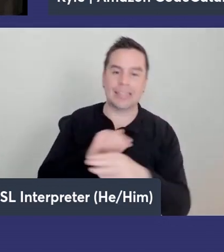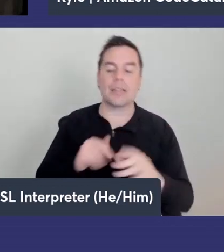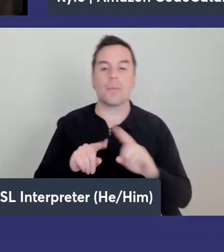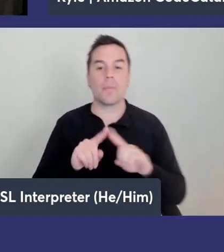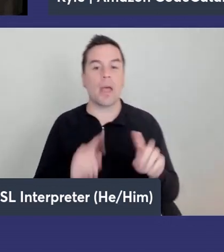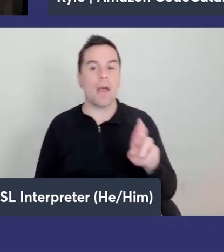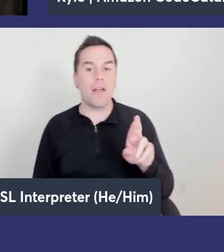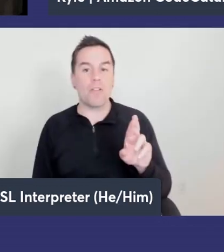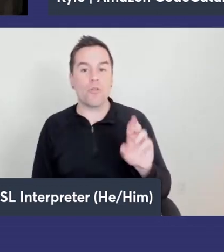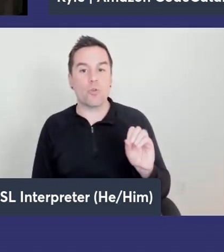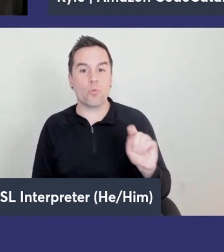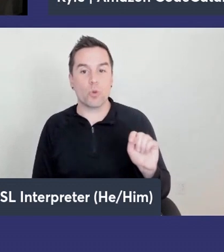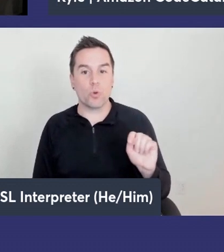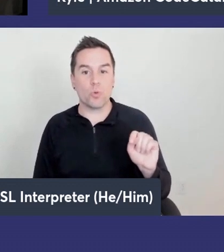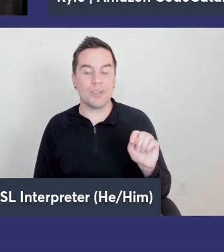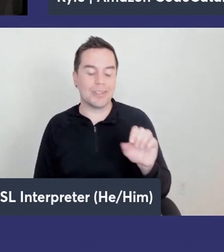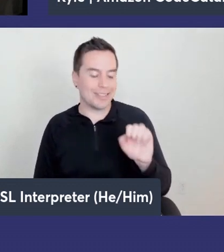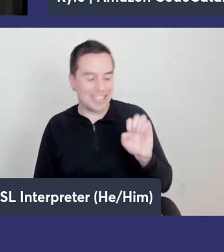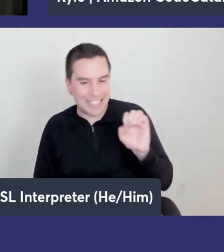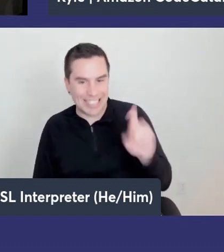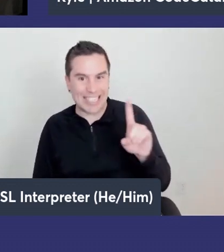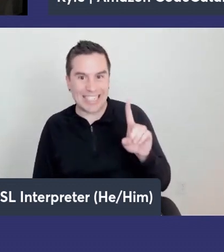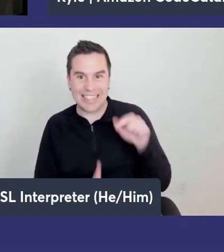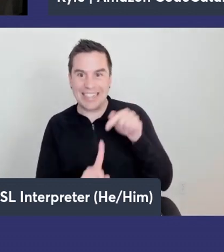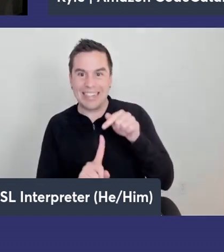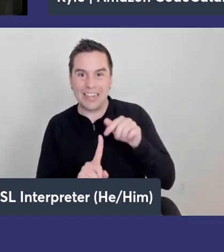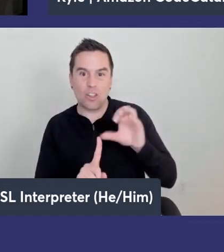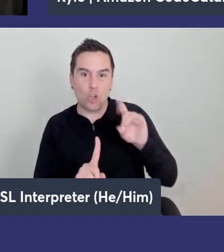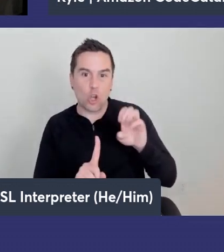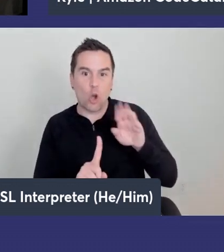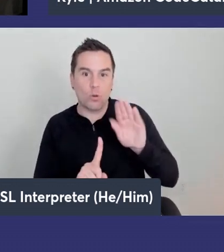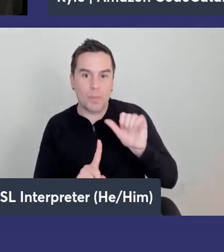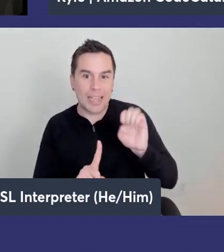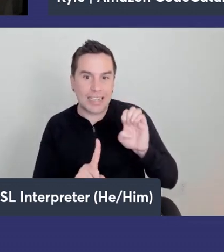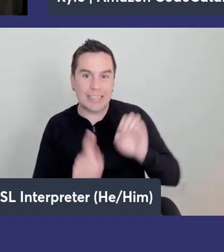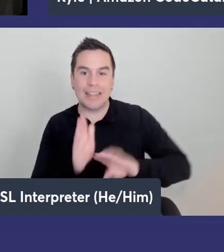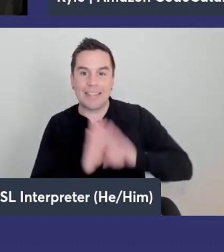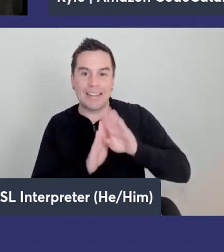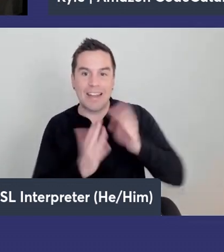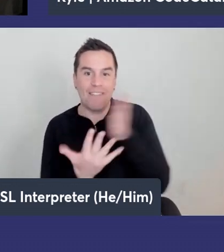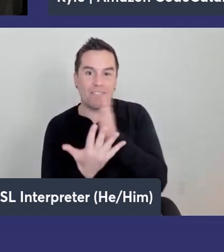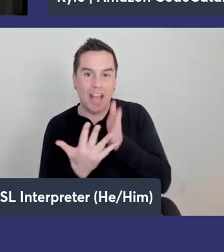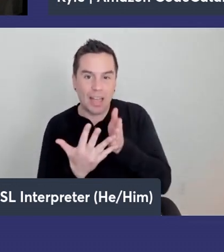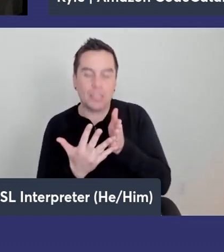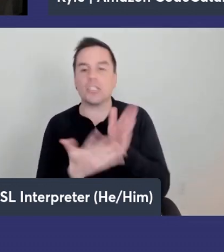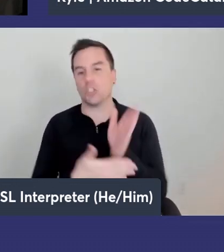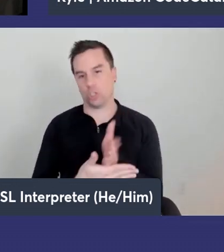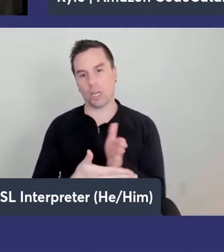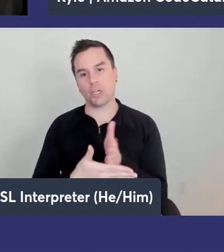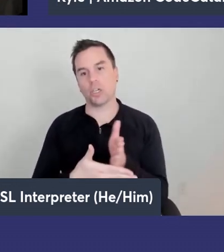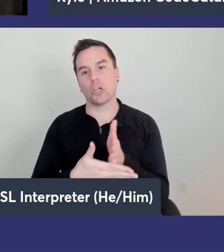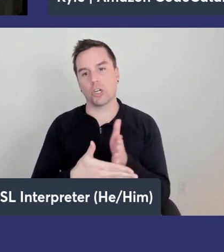what's seeded that, the code base and the dev file is shared. And it's really powerful that way.